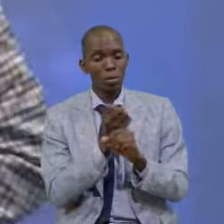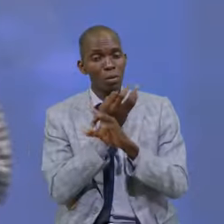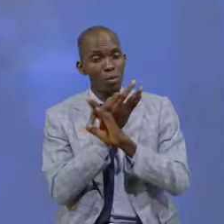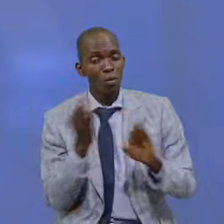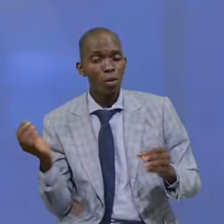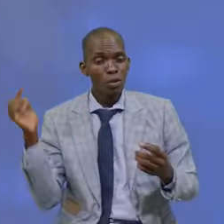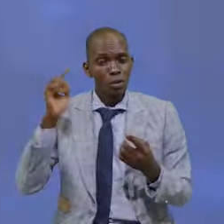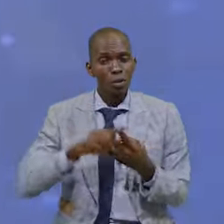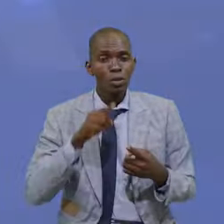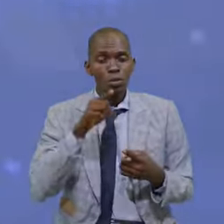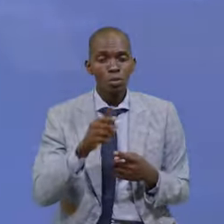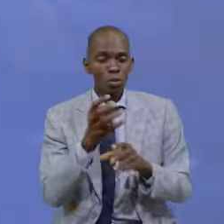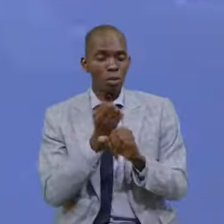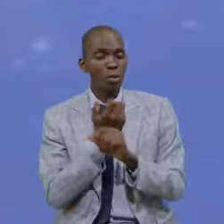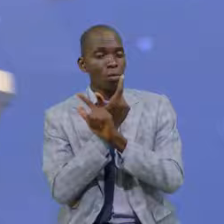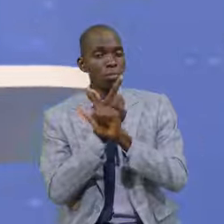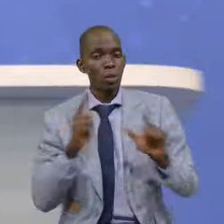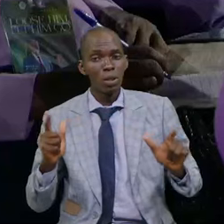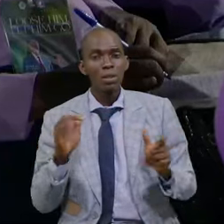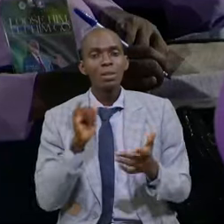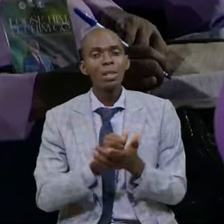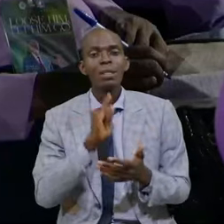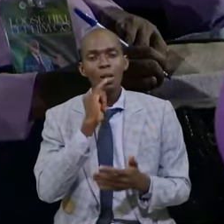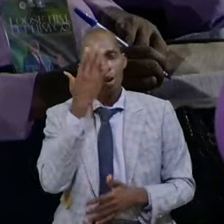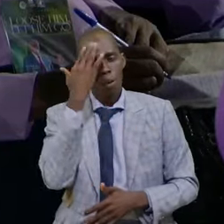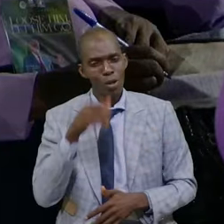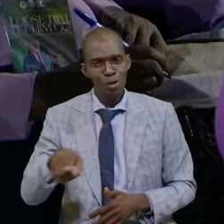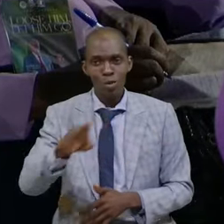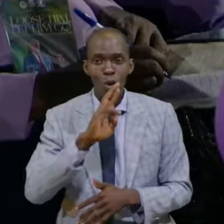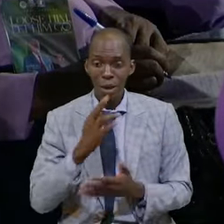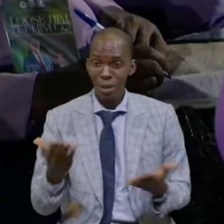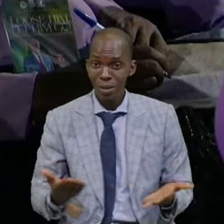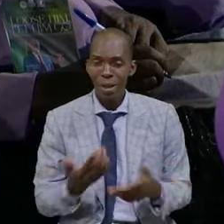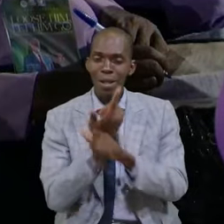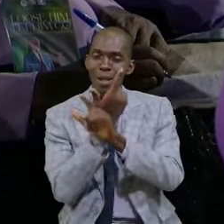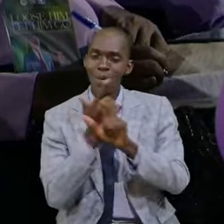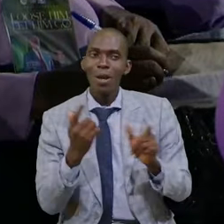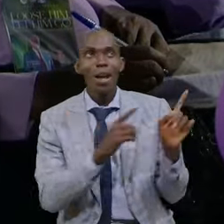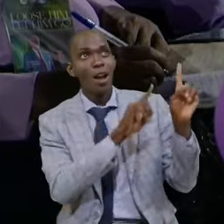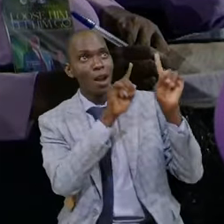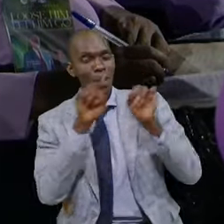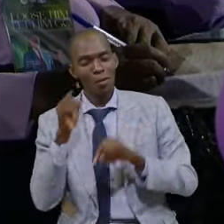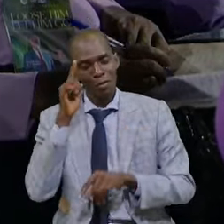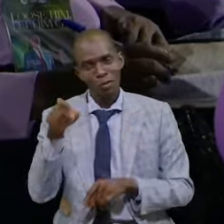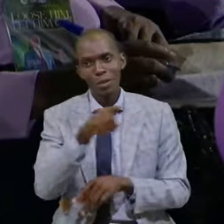until the liberation comes. And that's why you are here tonight. Liberation has come for you.